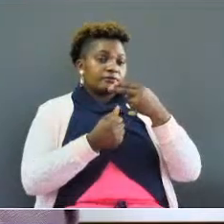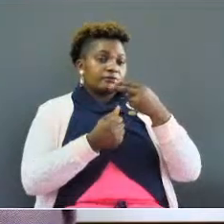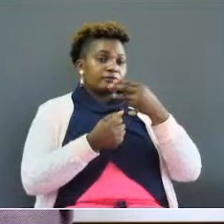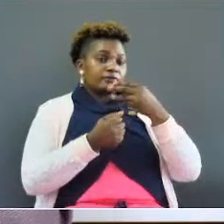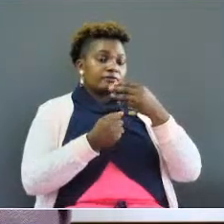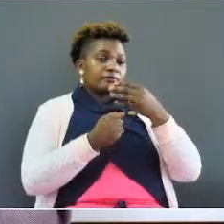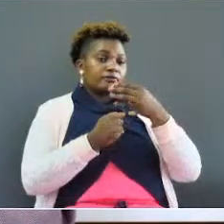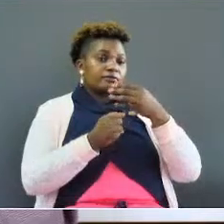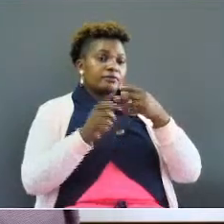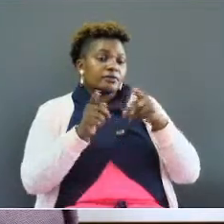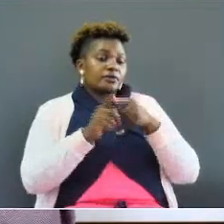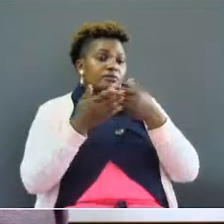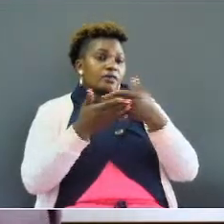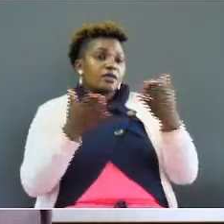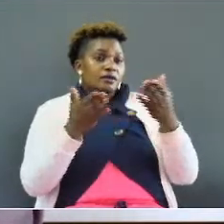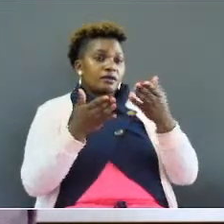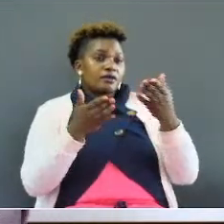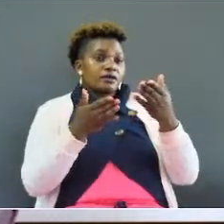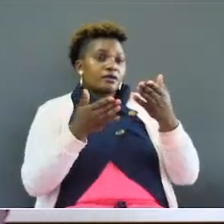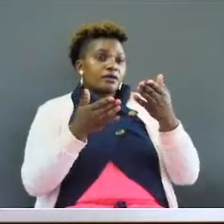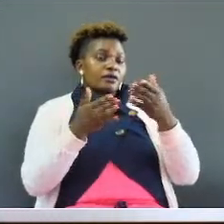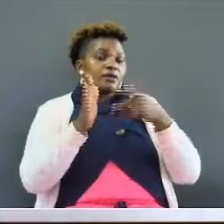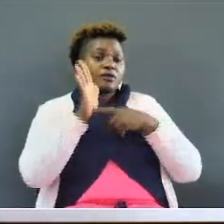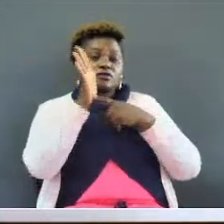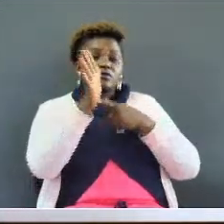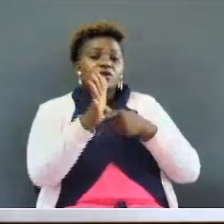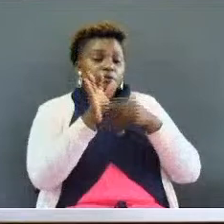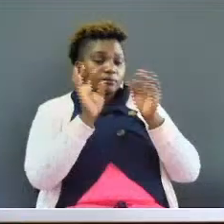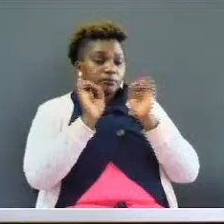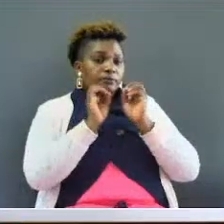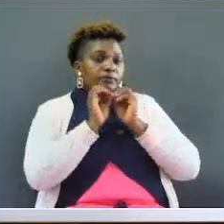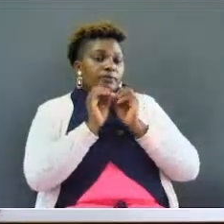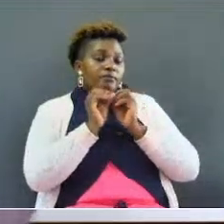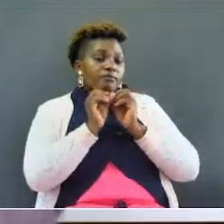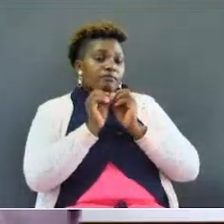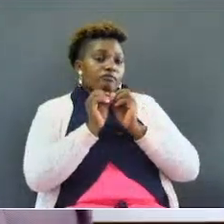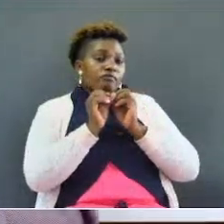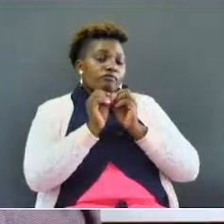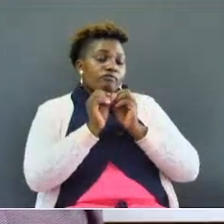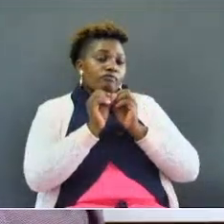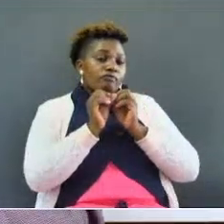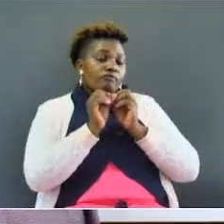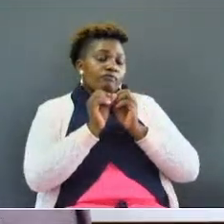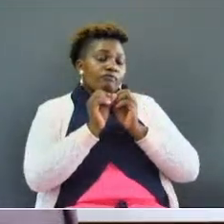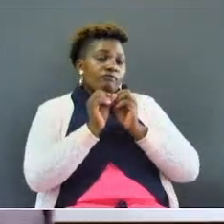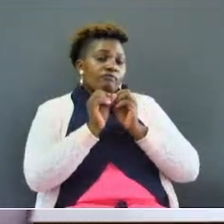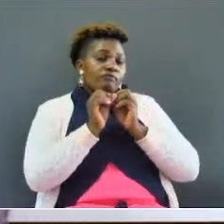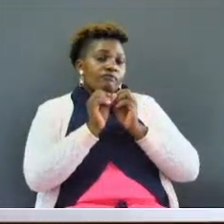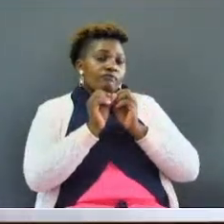even in those who are asymptomatic. In fact, the